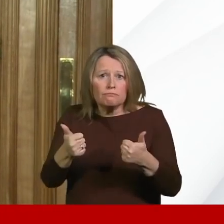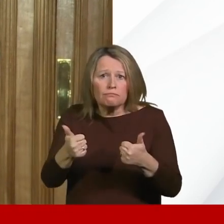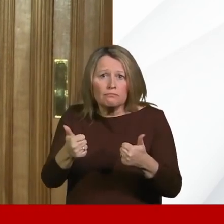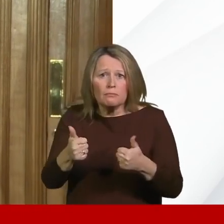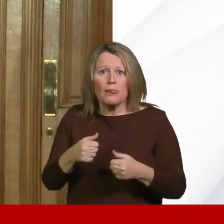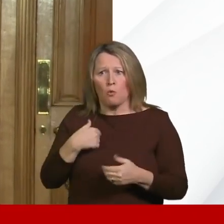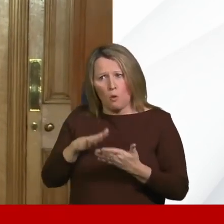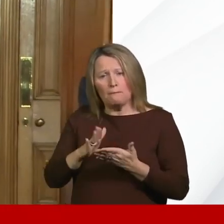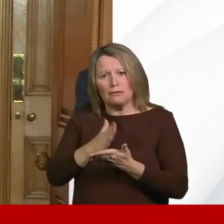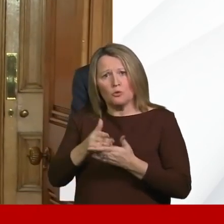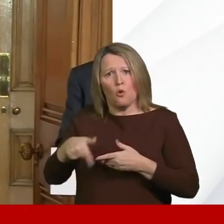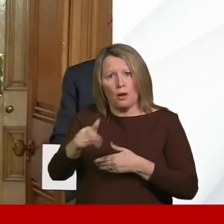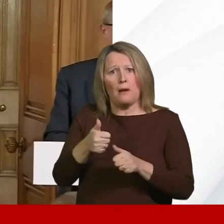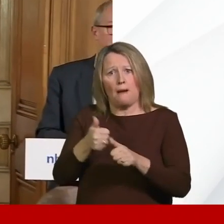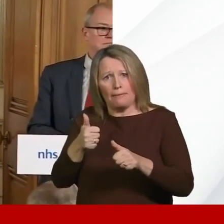Heather Stewart, The Guardian.